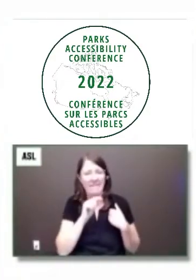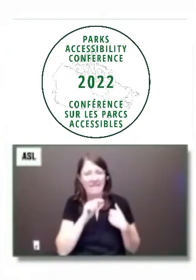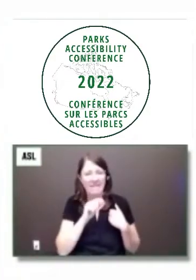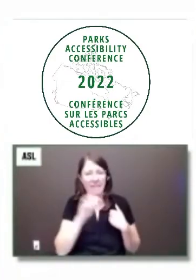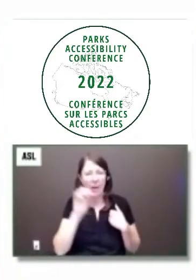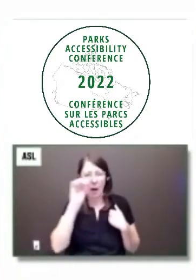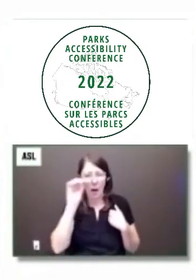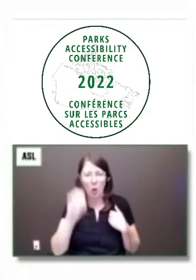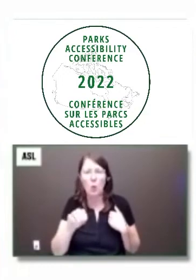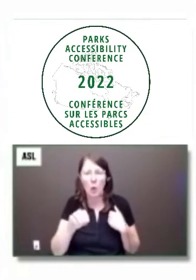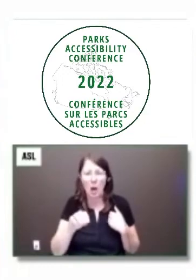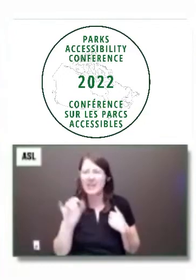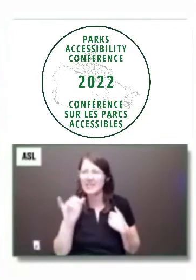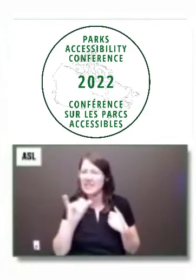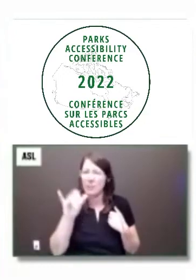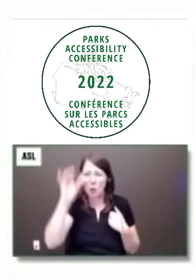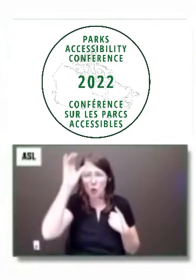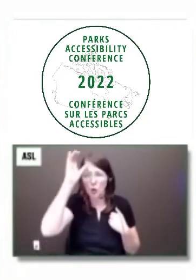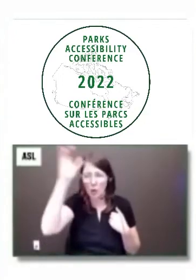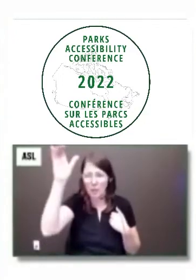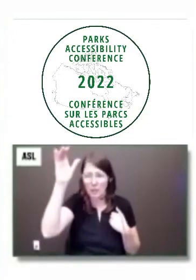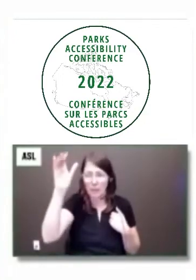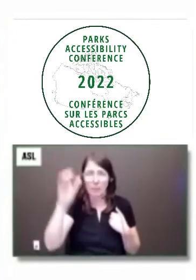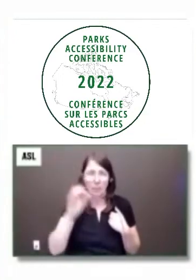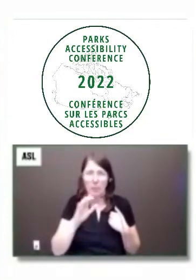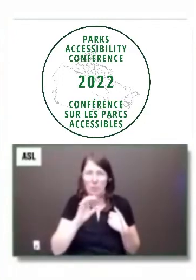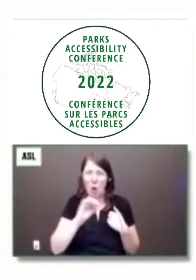we have pretty much none anywhere else.